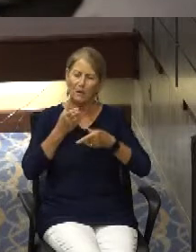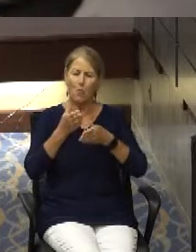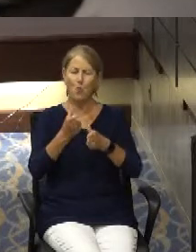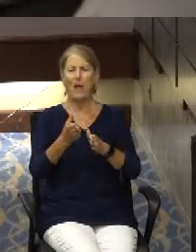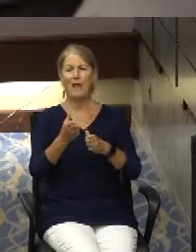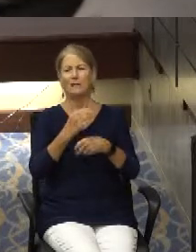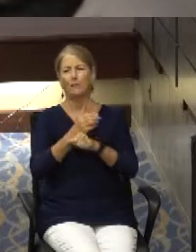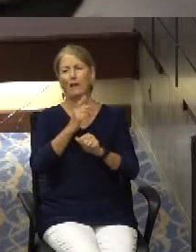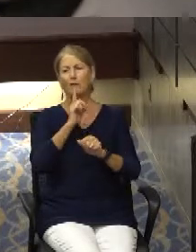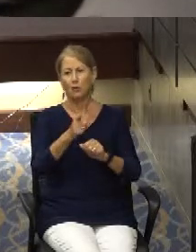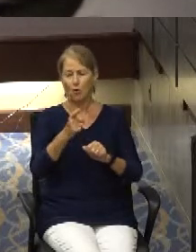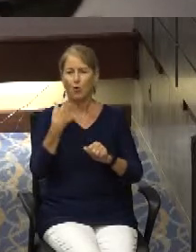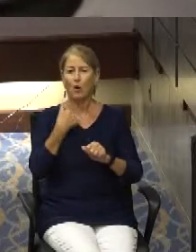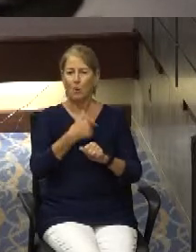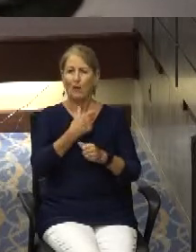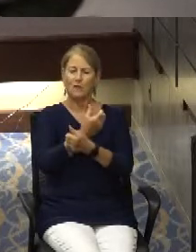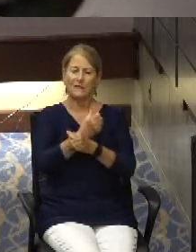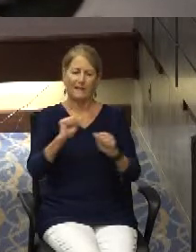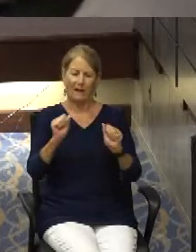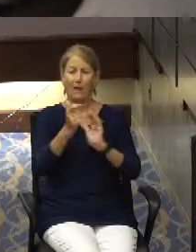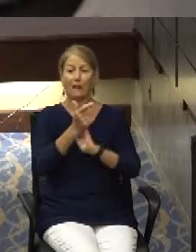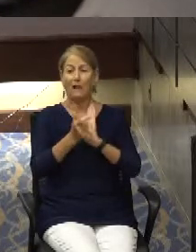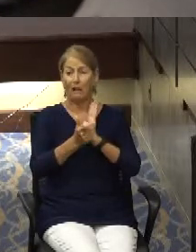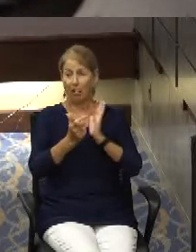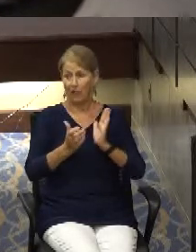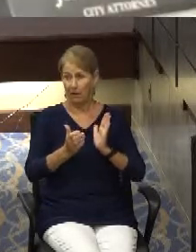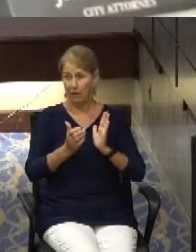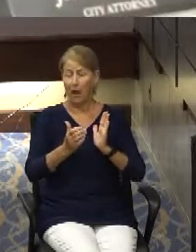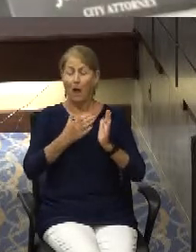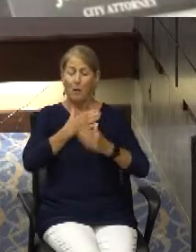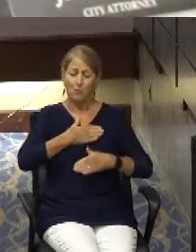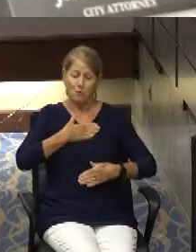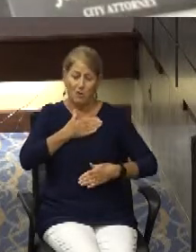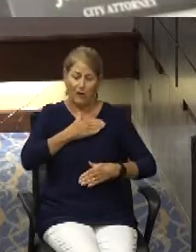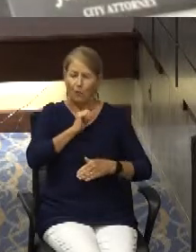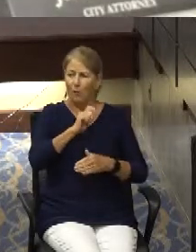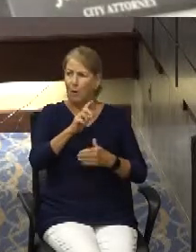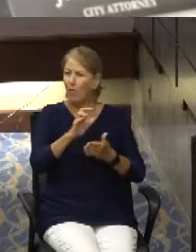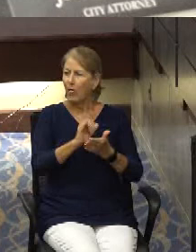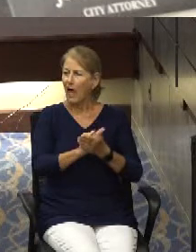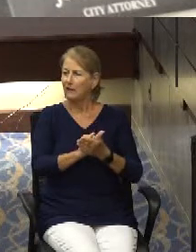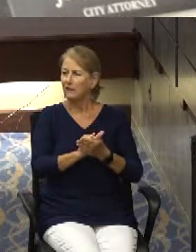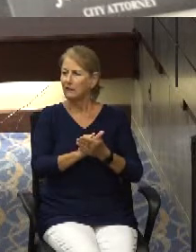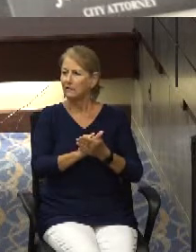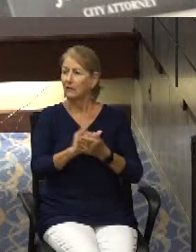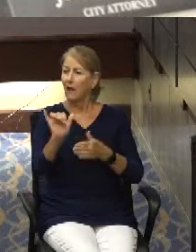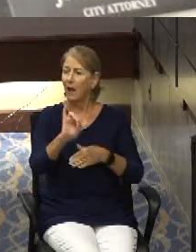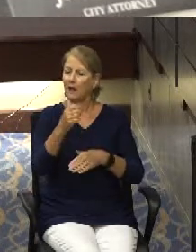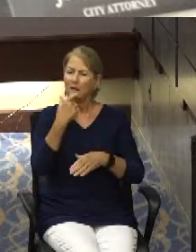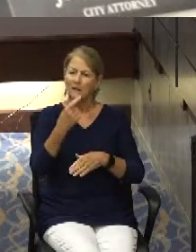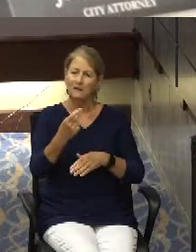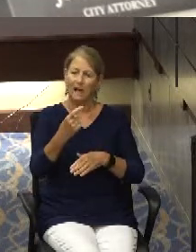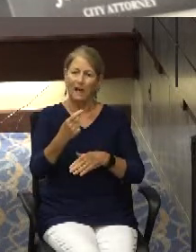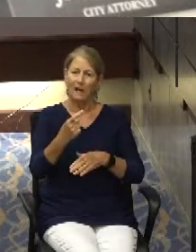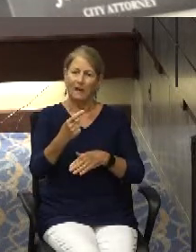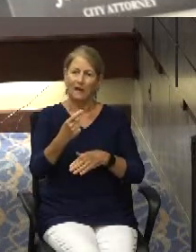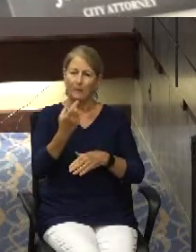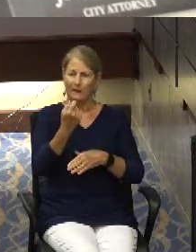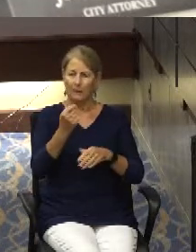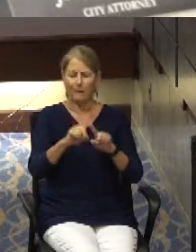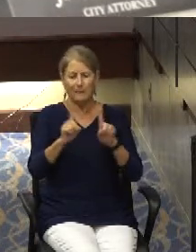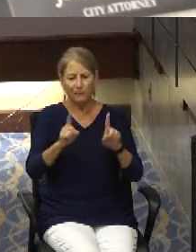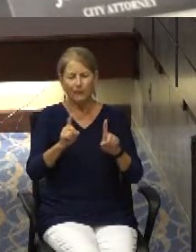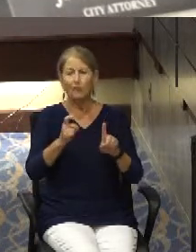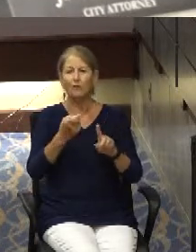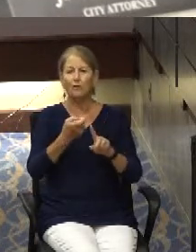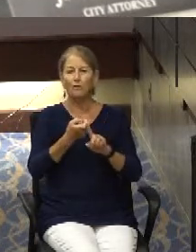make sure that we're safe legally. So I appreciate all that. Like I said, I'm a little different from the rest of the council